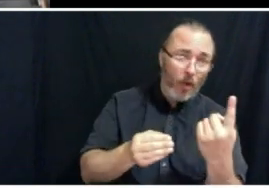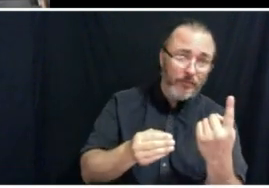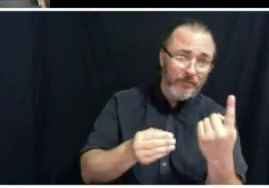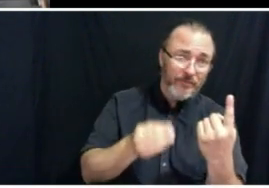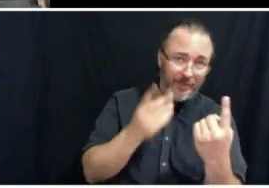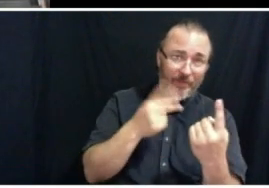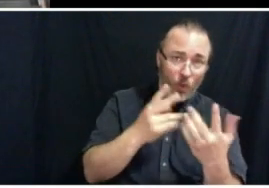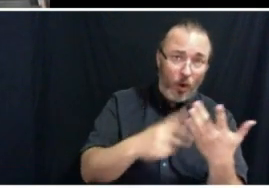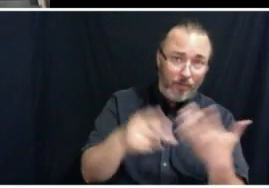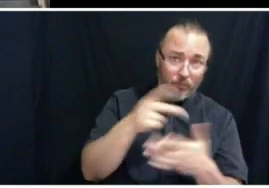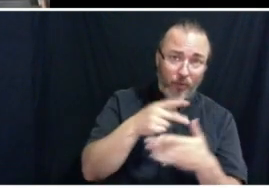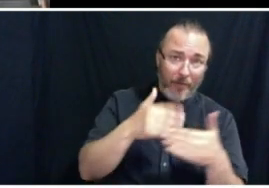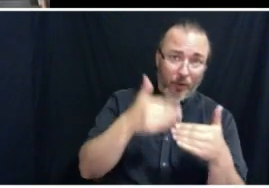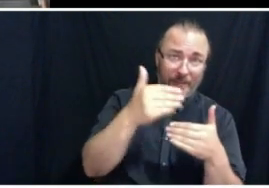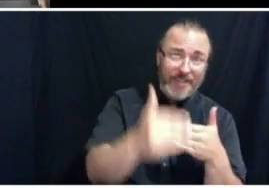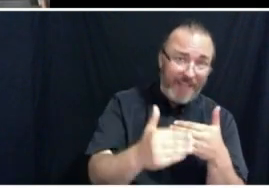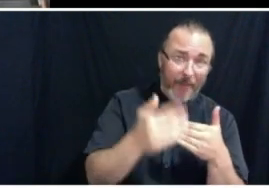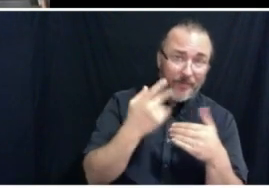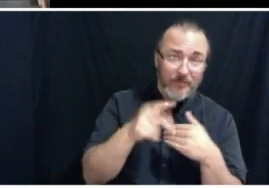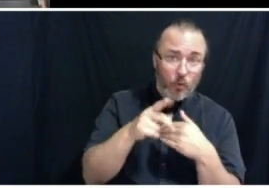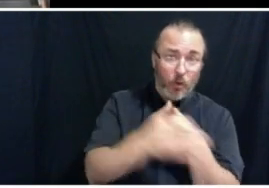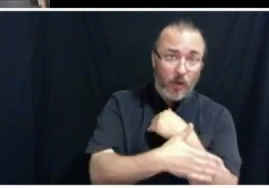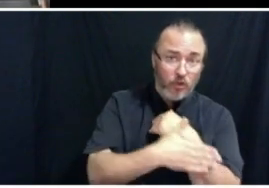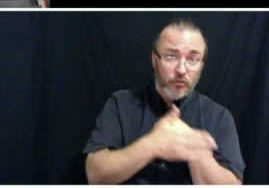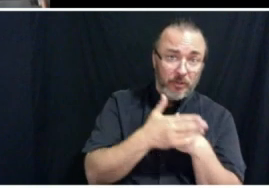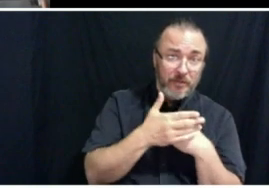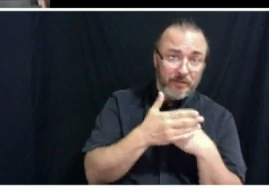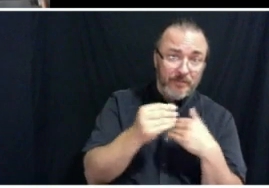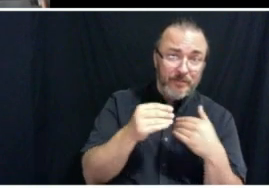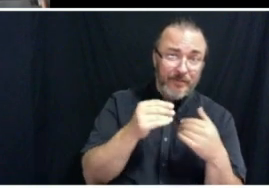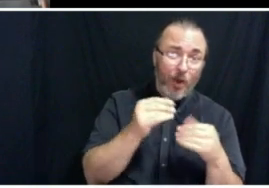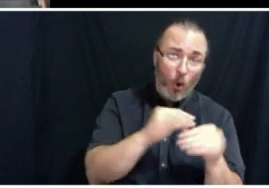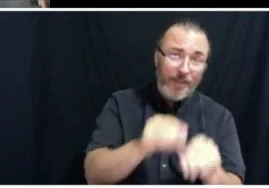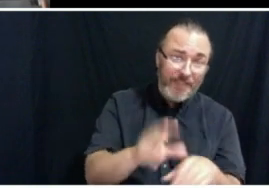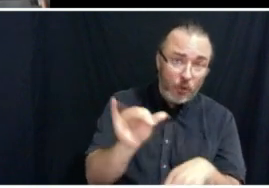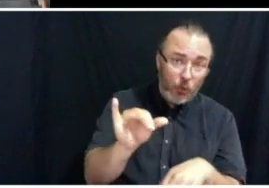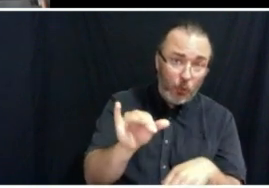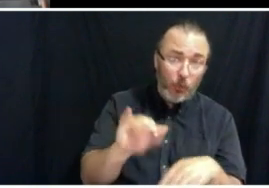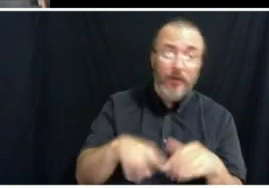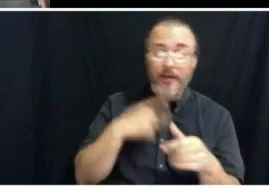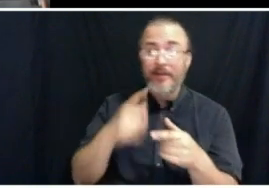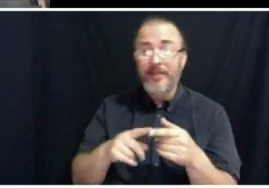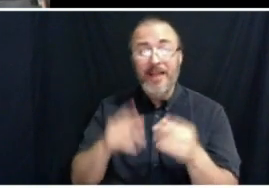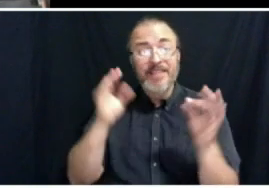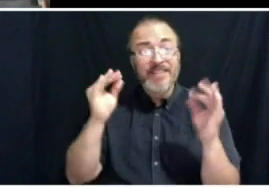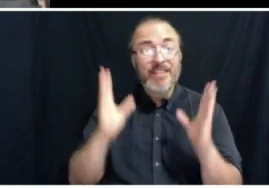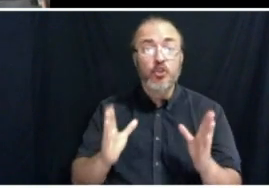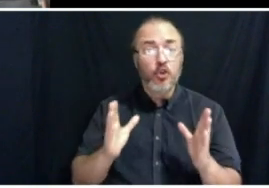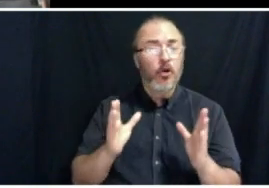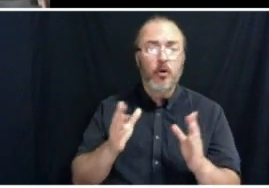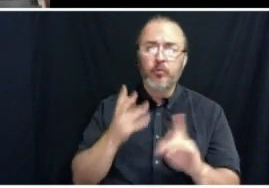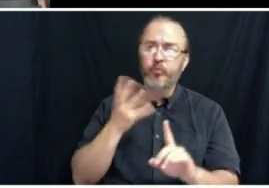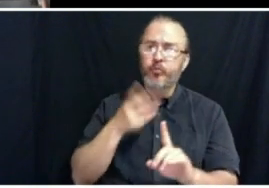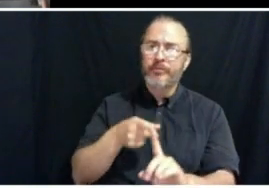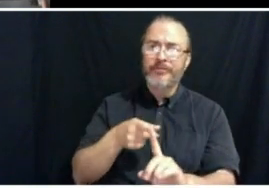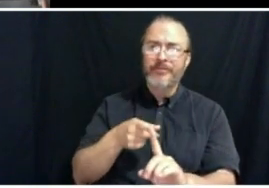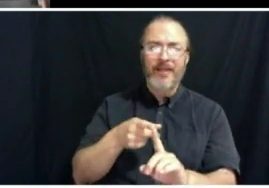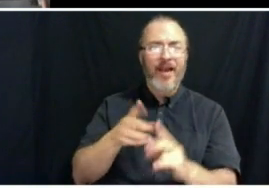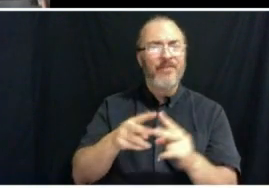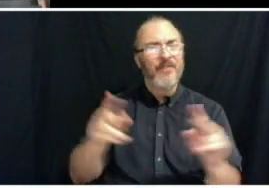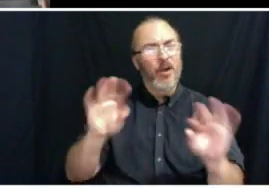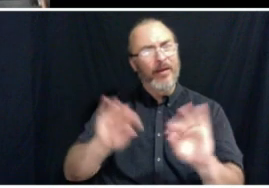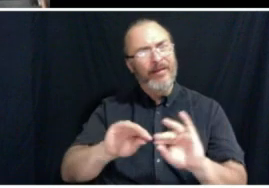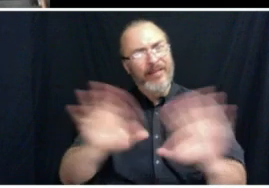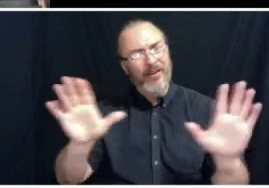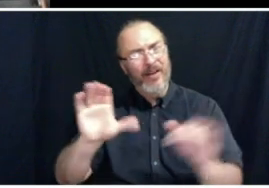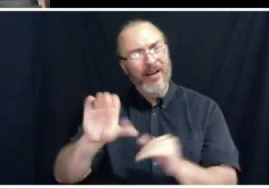that countries and organizations can take, and then the teachers as a very concrete action in terms of